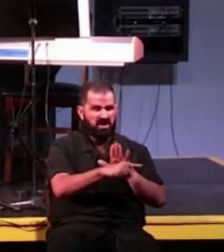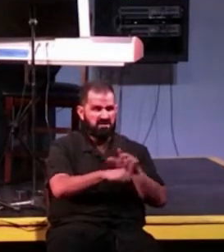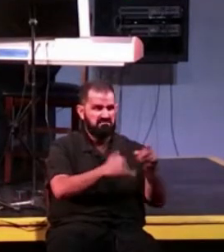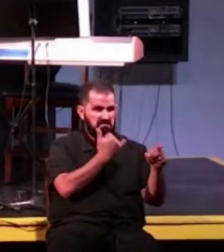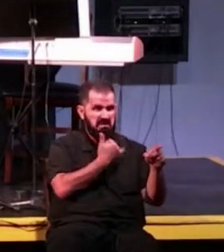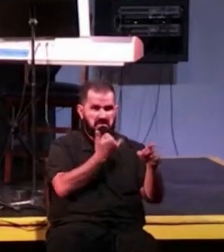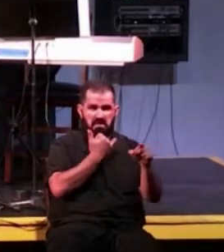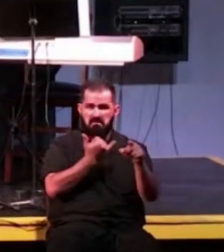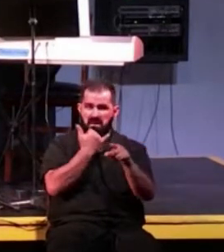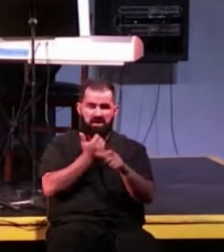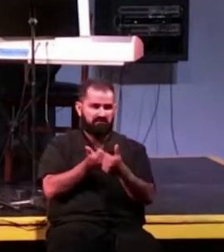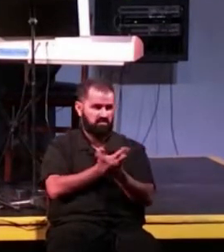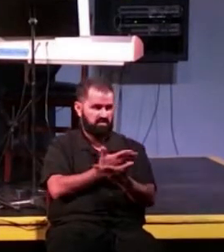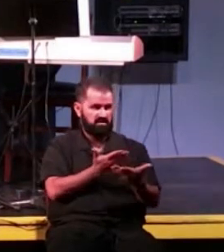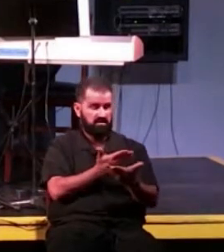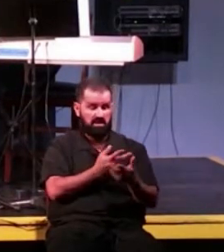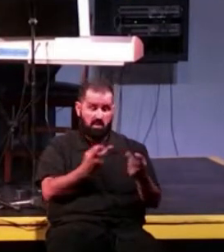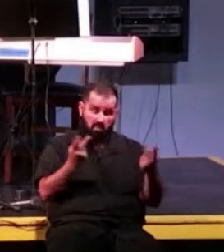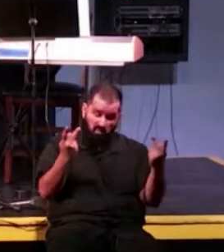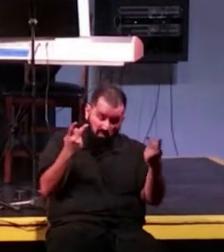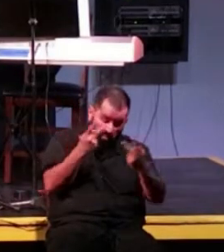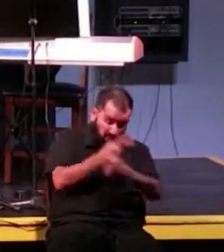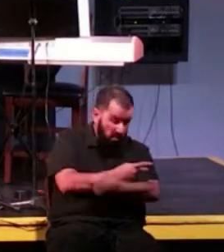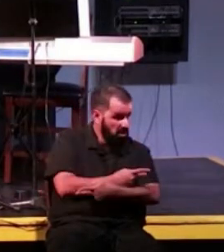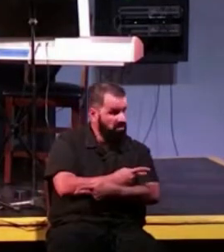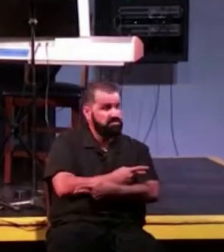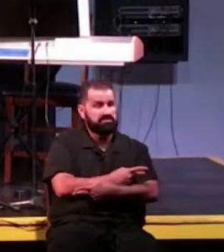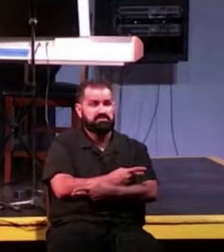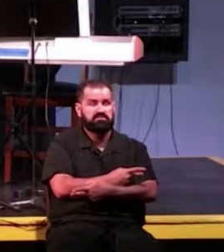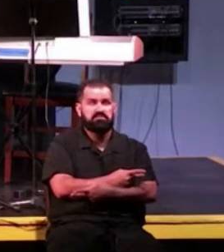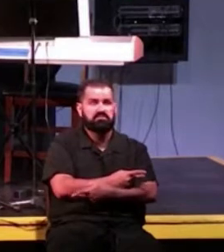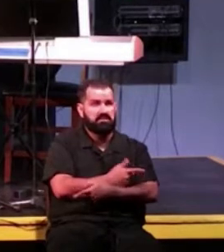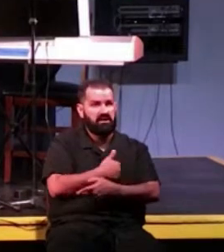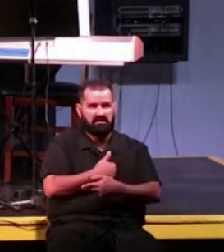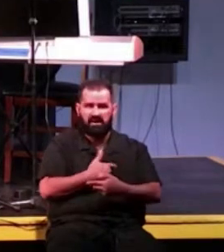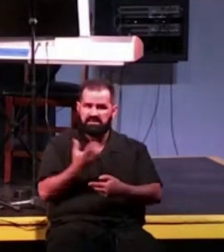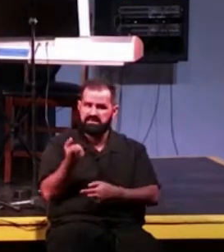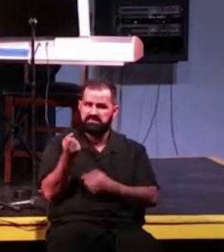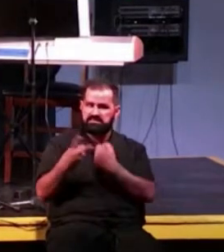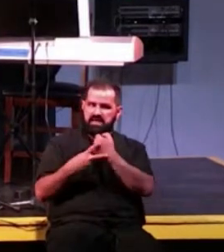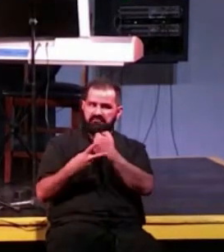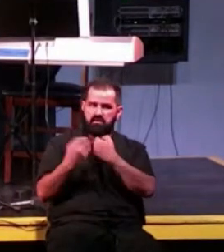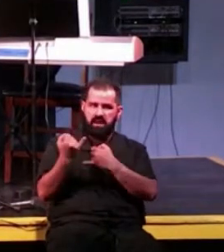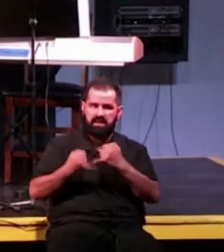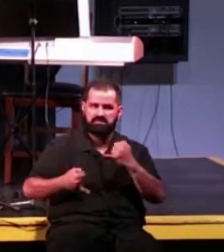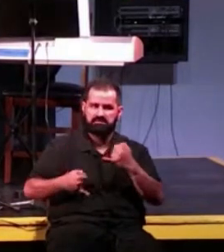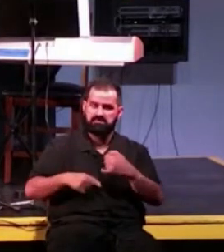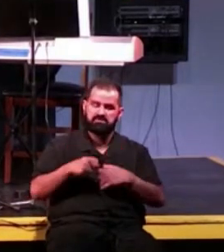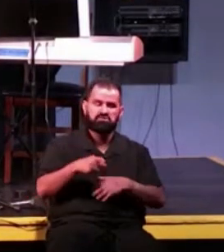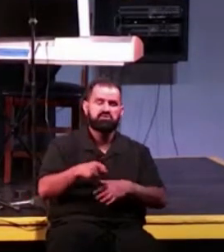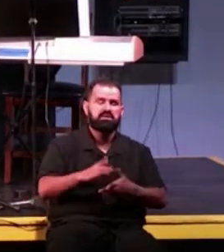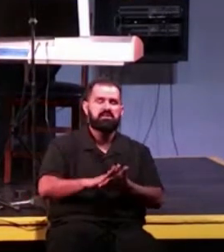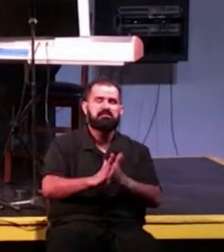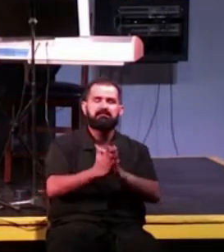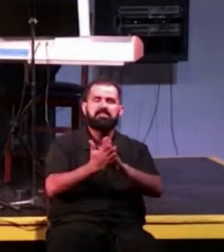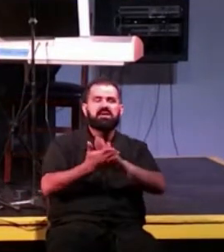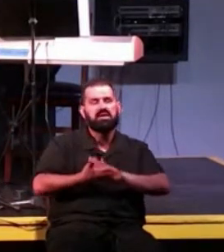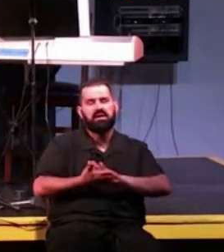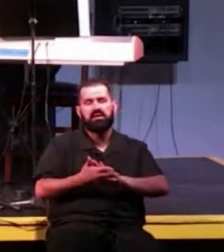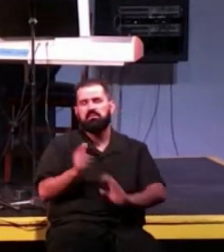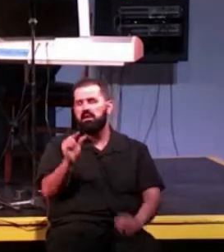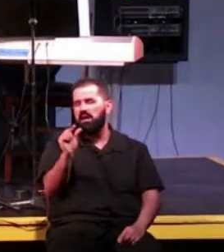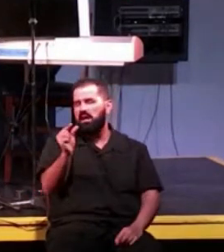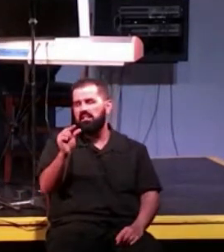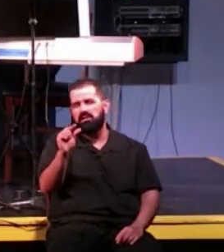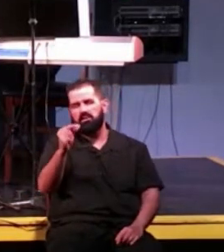negative. And here's the worst thing about Naomi. I left it for last. It's so bad. She became a little bit